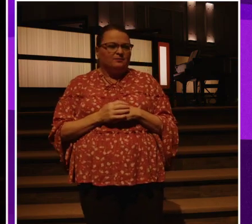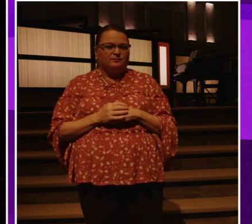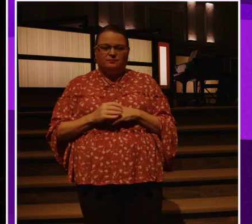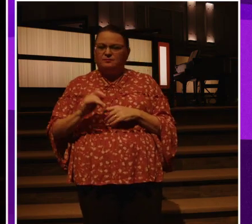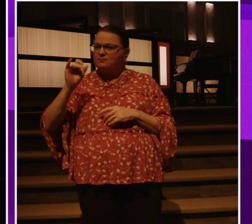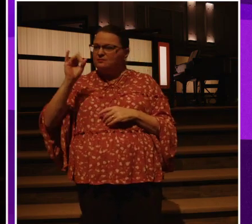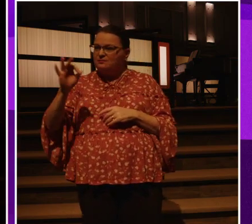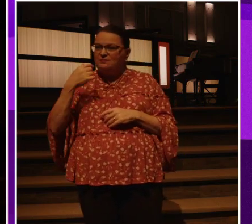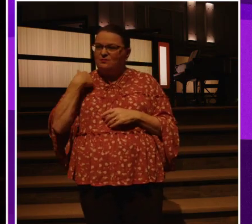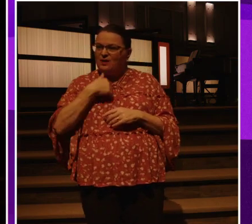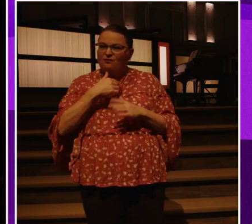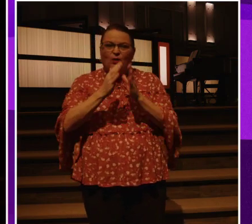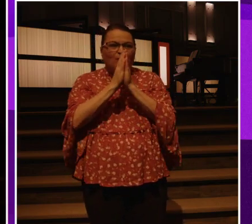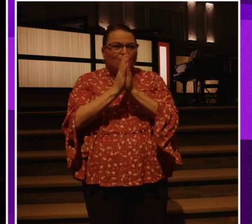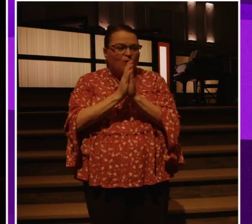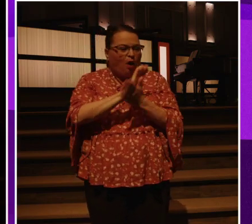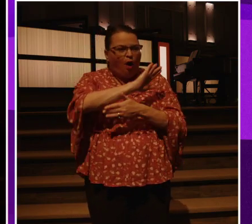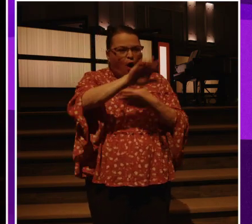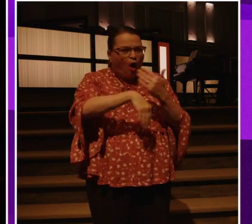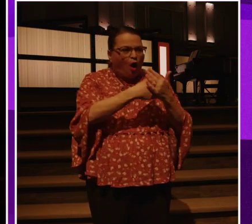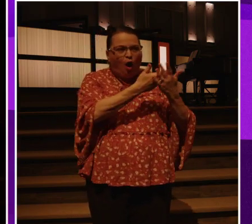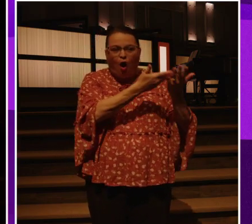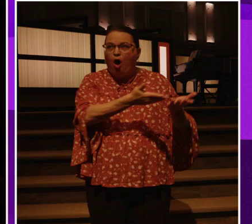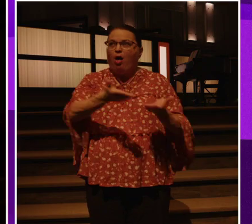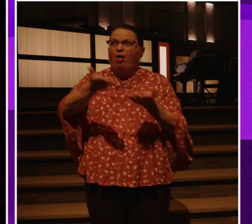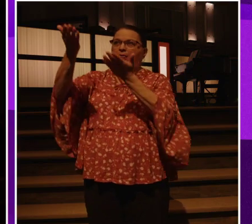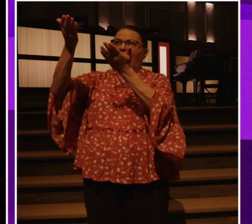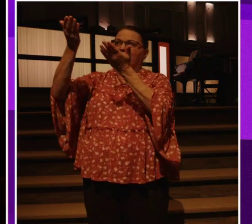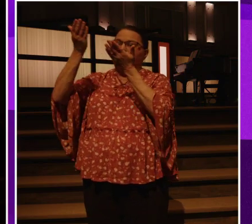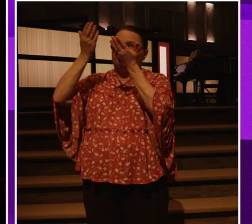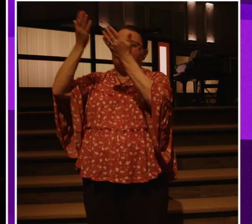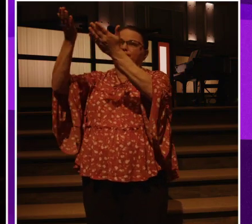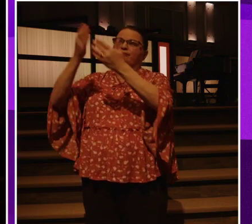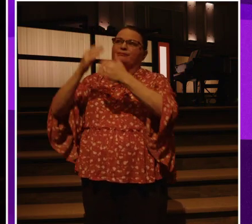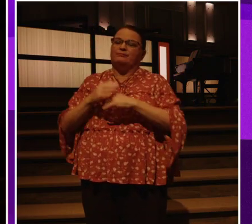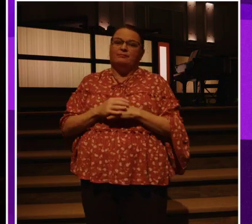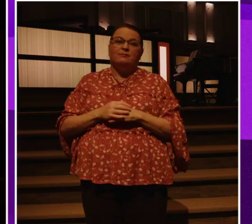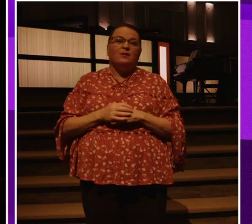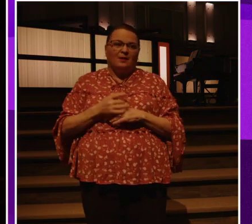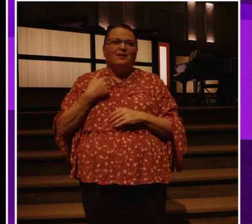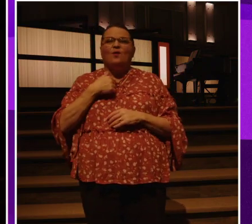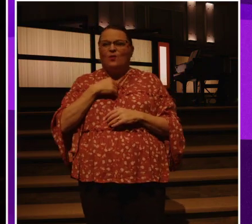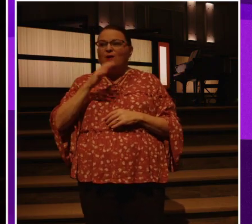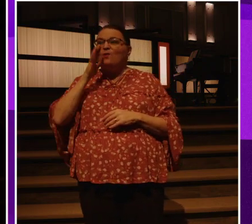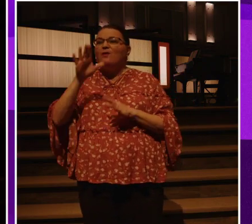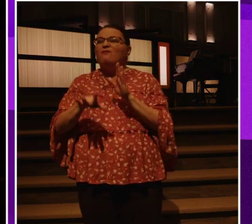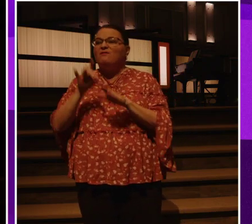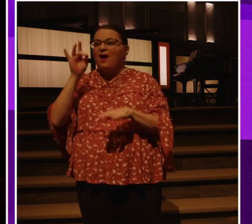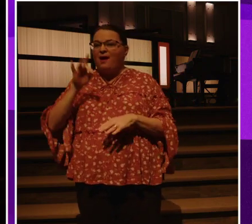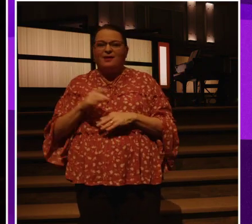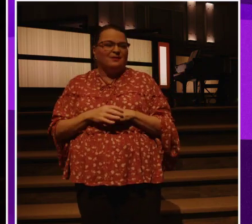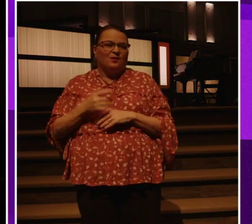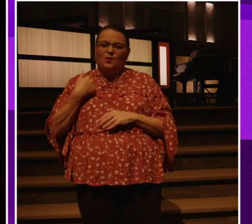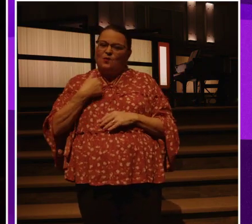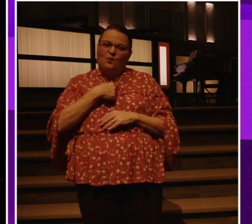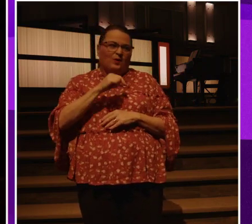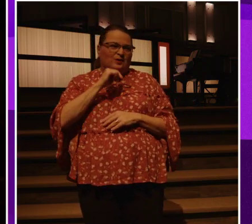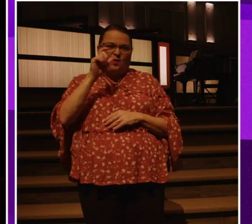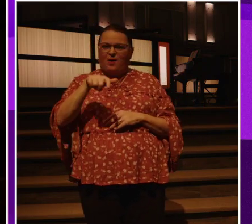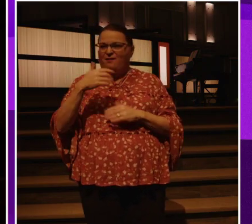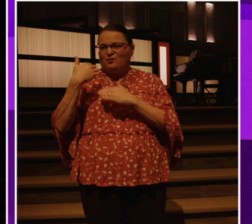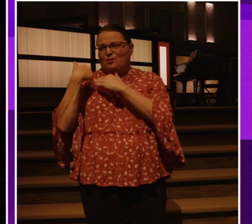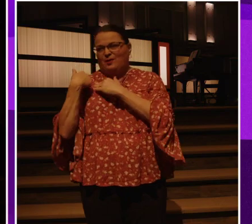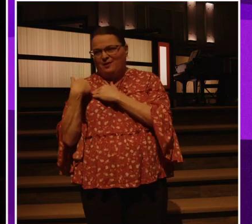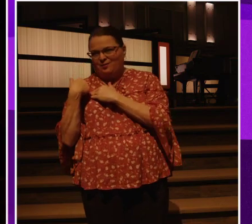to the Lord and left it there, we could discover that we don't have to carry that